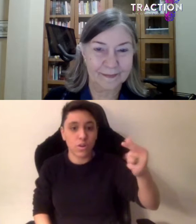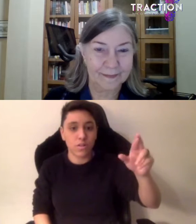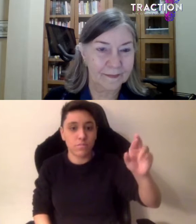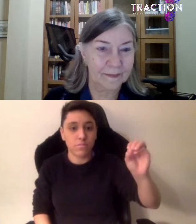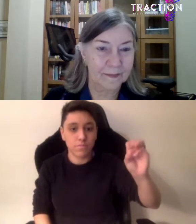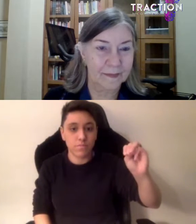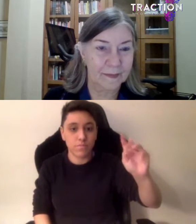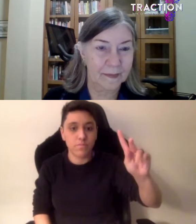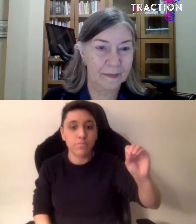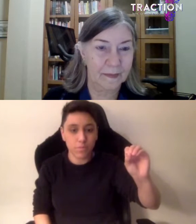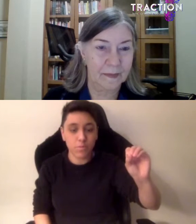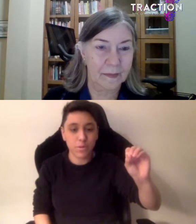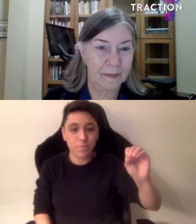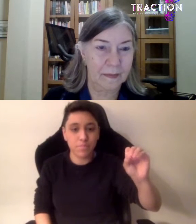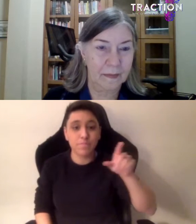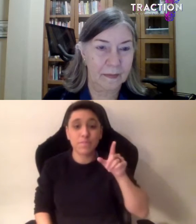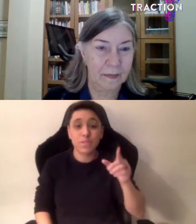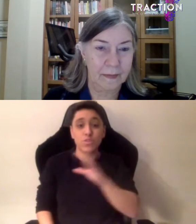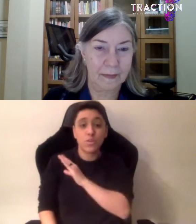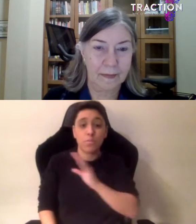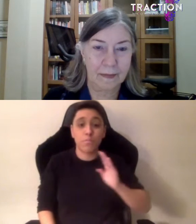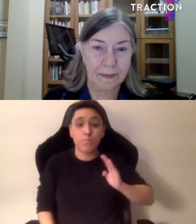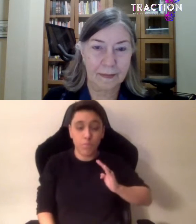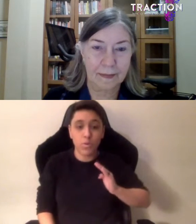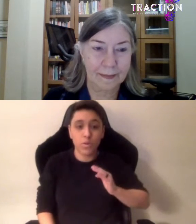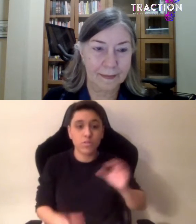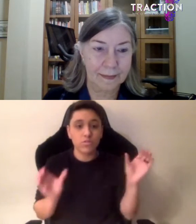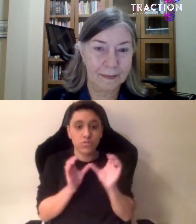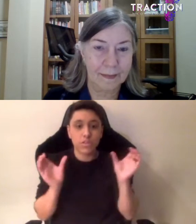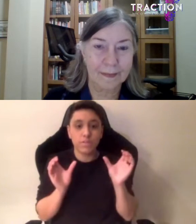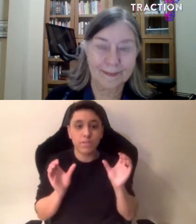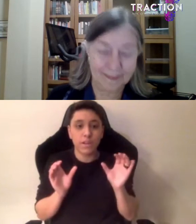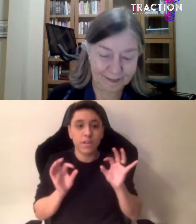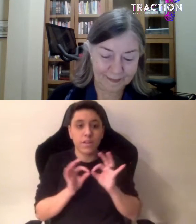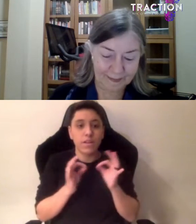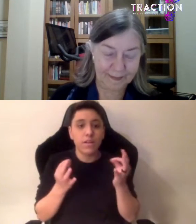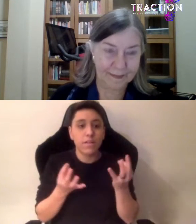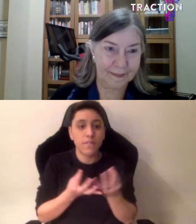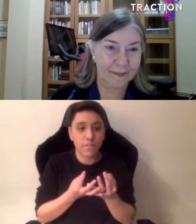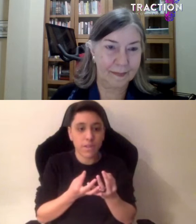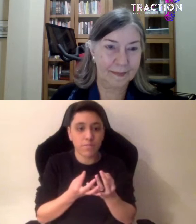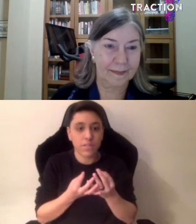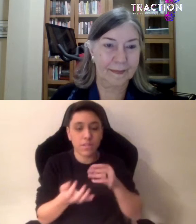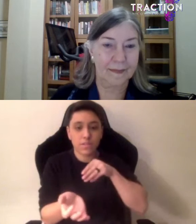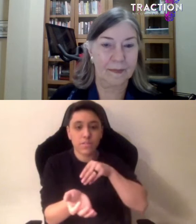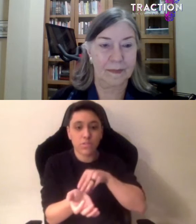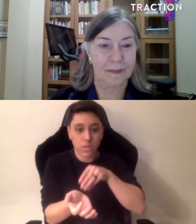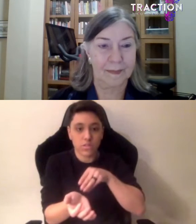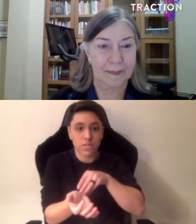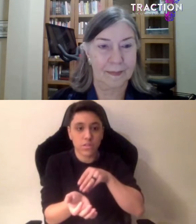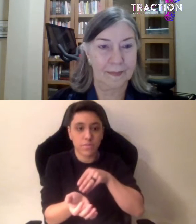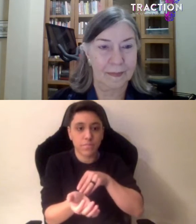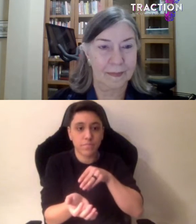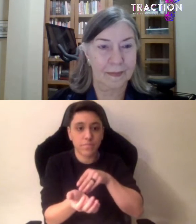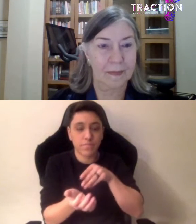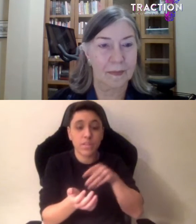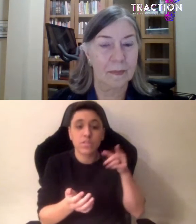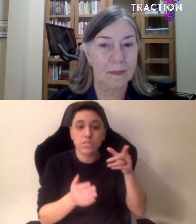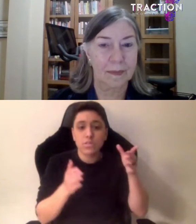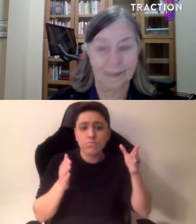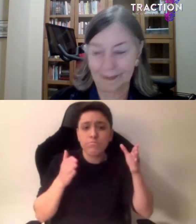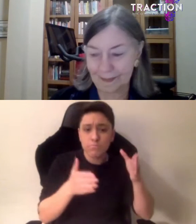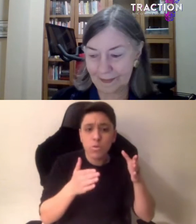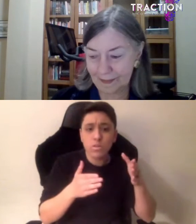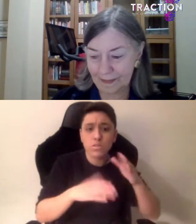Dr. Gromko is a board-certified family physician and founder of Seattle's Queen Anne Medical Associates, initially focusing on women's health